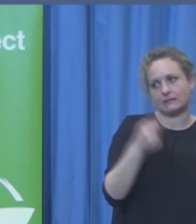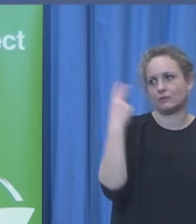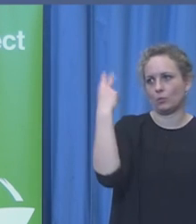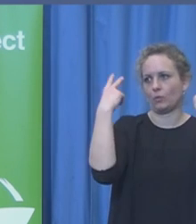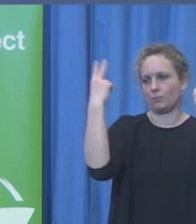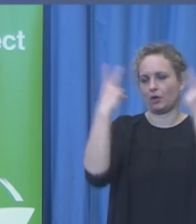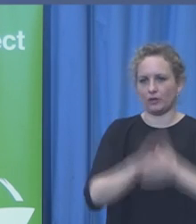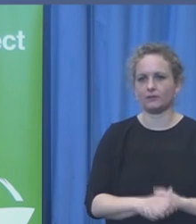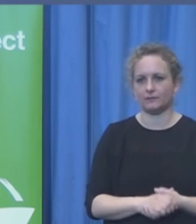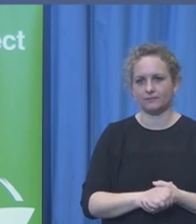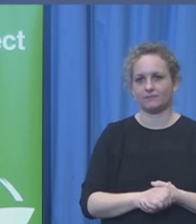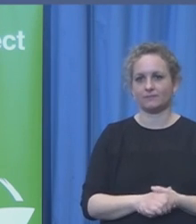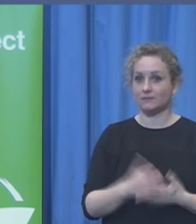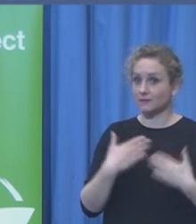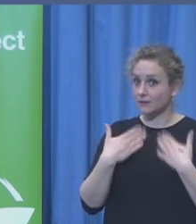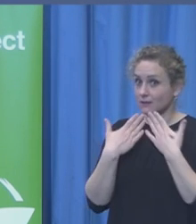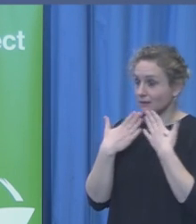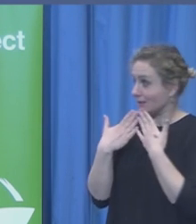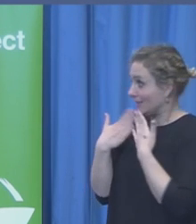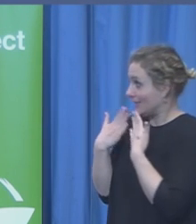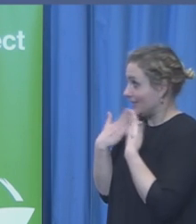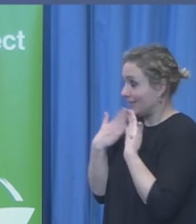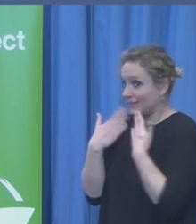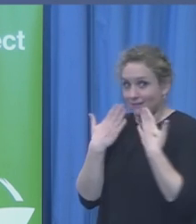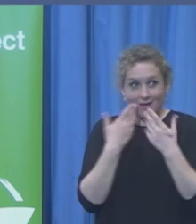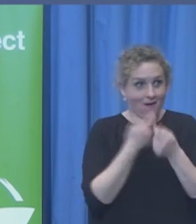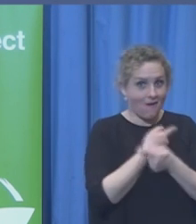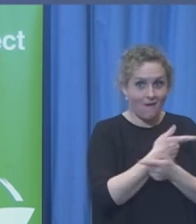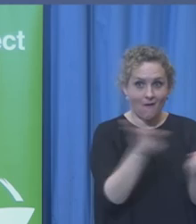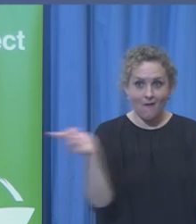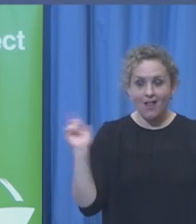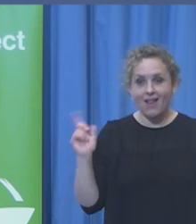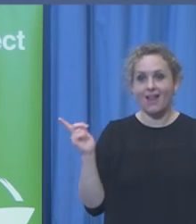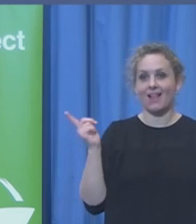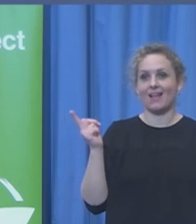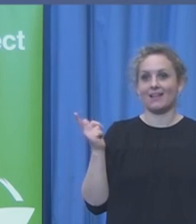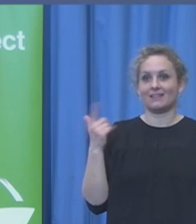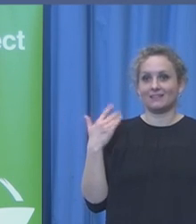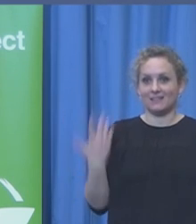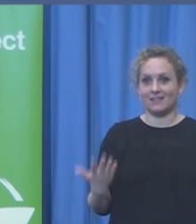Thank you very much, and we will leave the stage immediately and hand over to Caroline Casey.